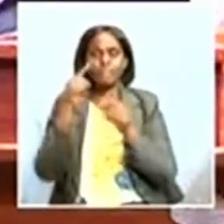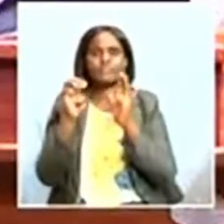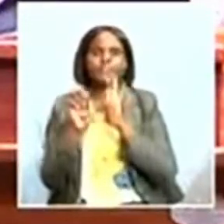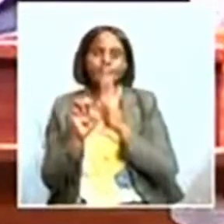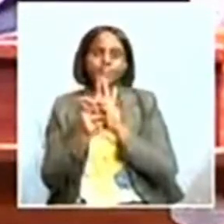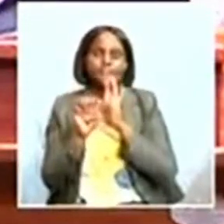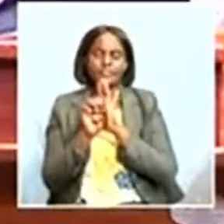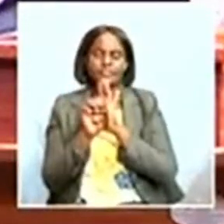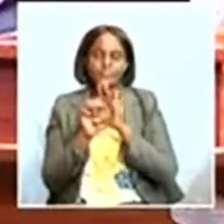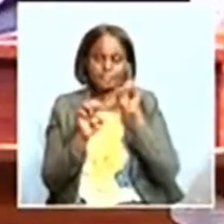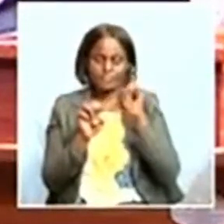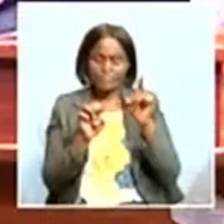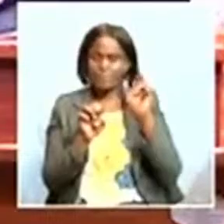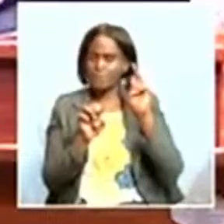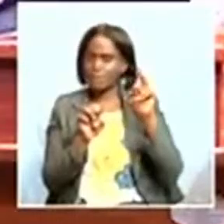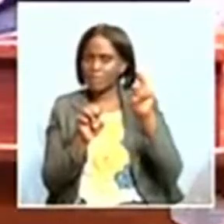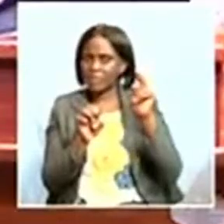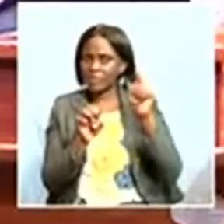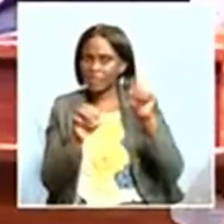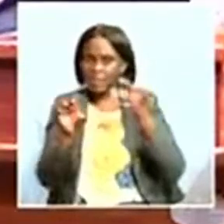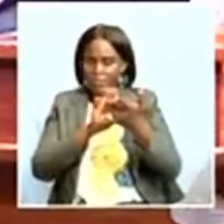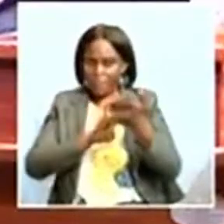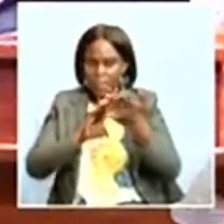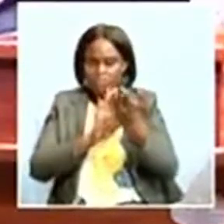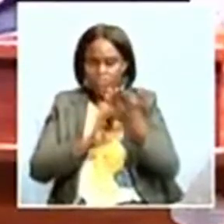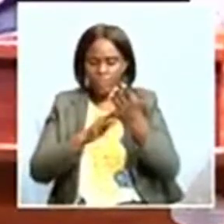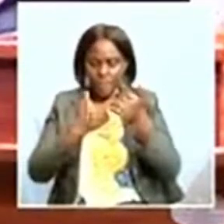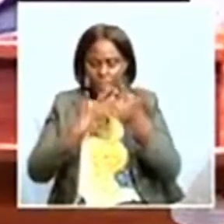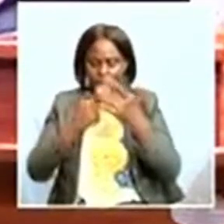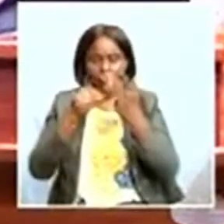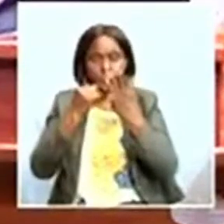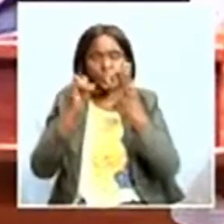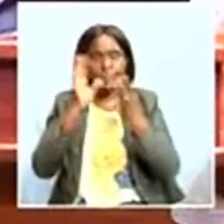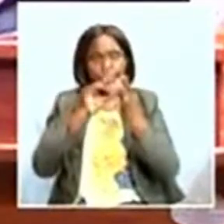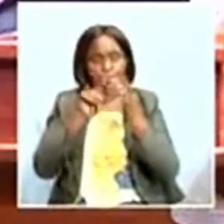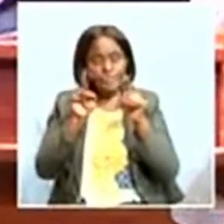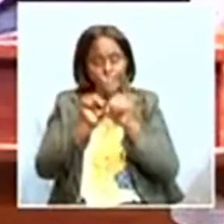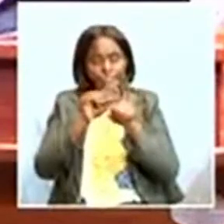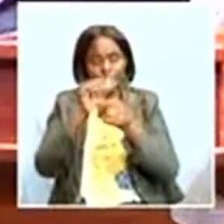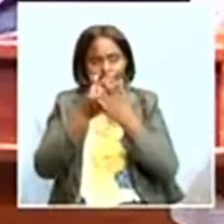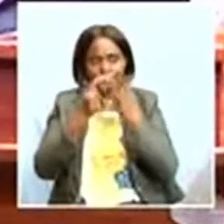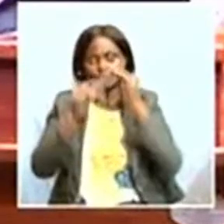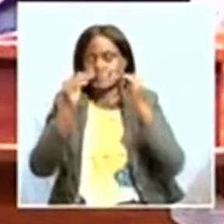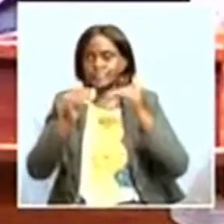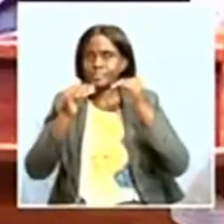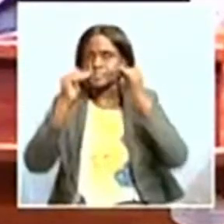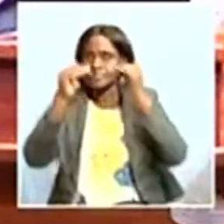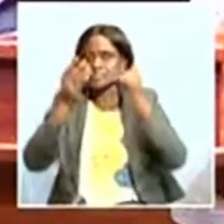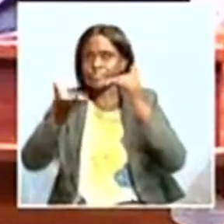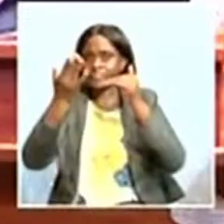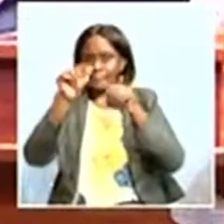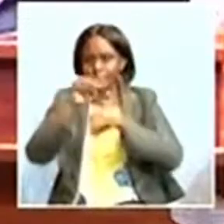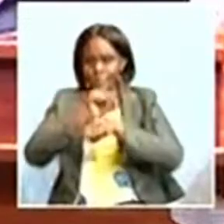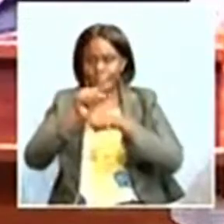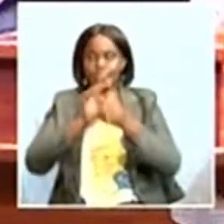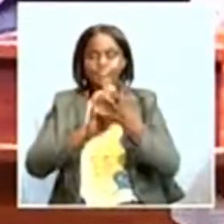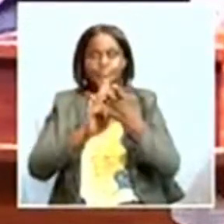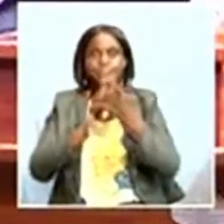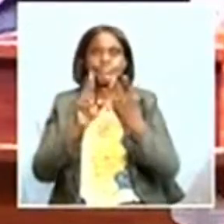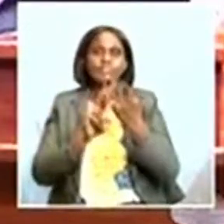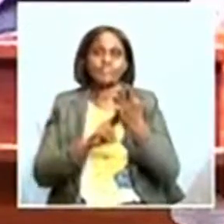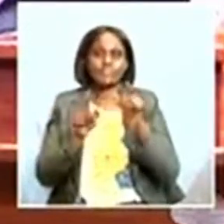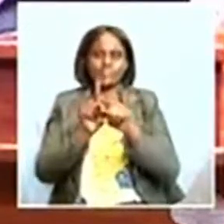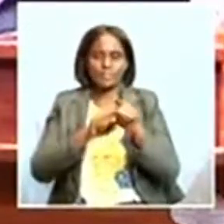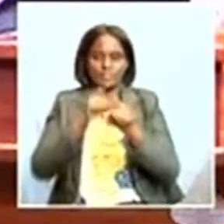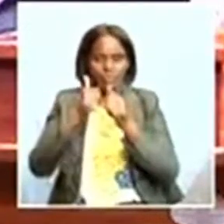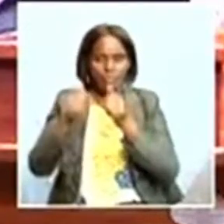instance, Katukauchu Basic School has been identified as an upgrade secondary status because